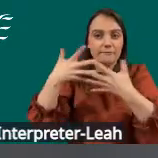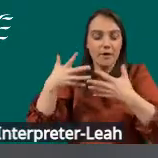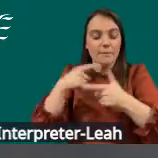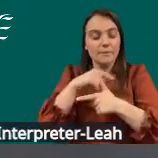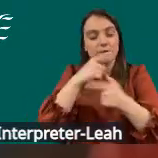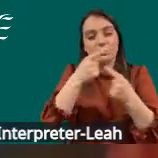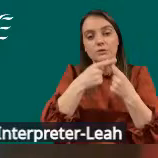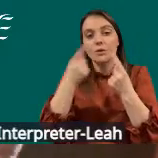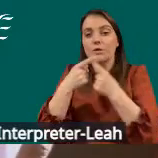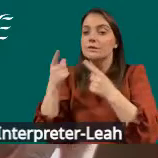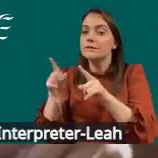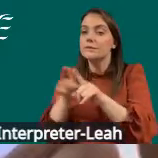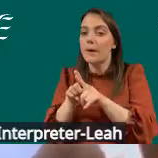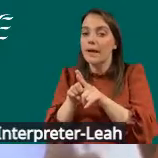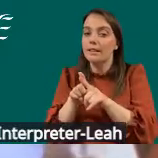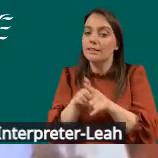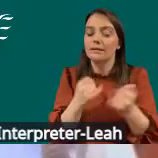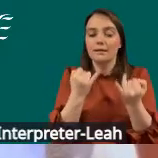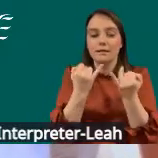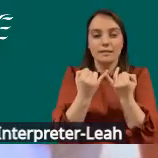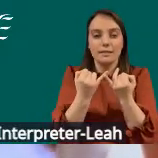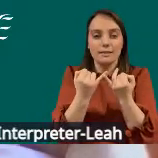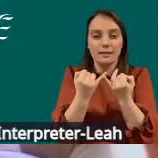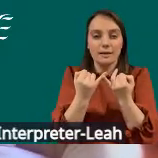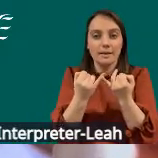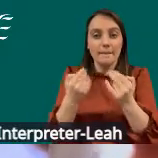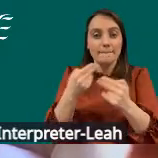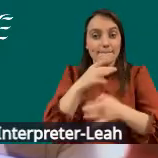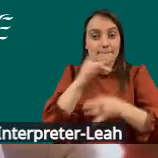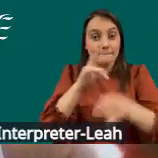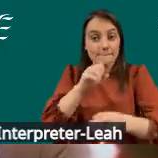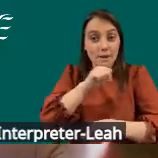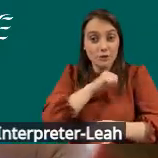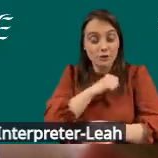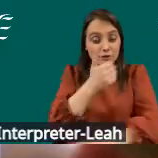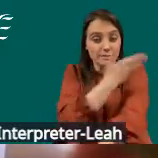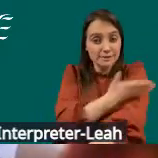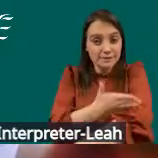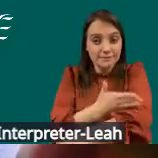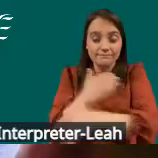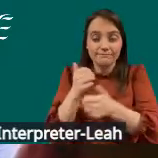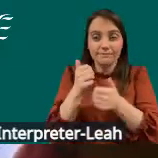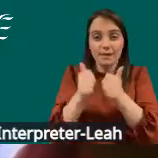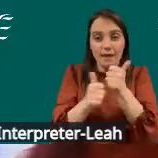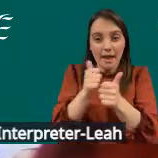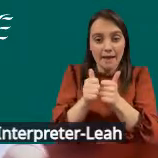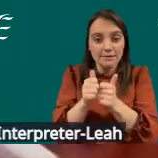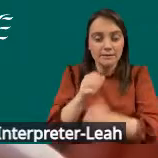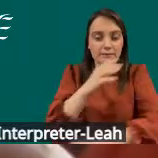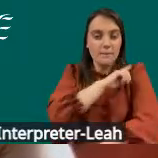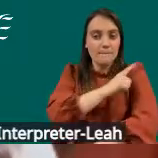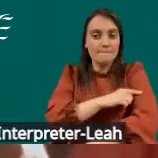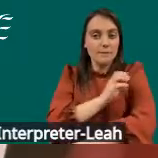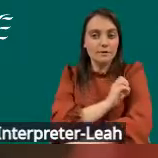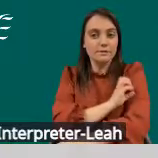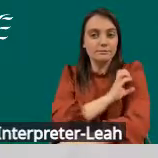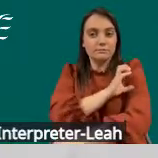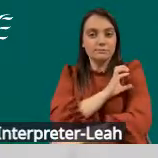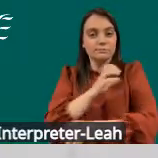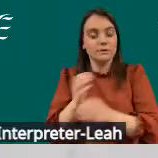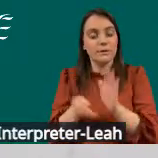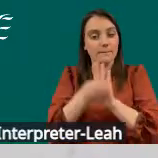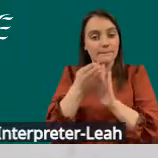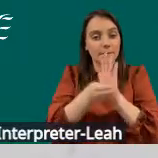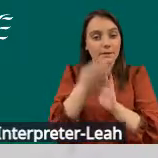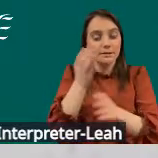too. For instance, making sure you stay active and maintain your muscle is important, as when we lose muscle, we replace it